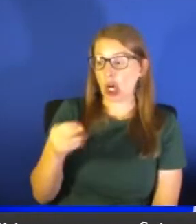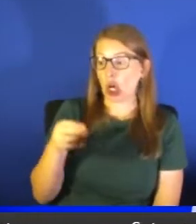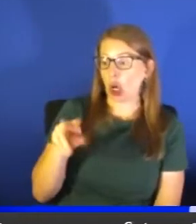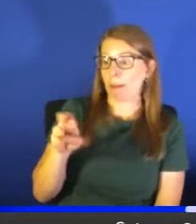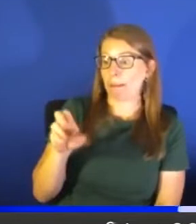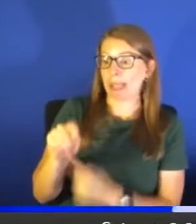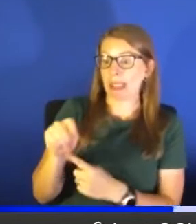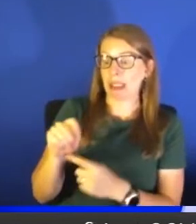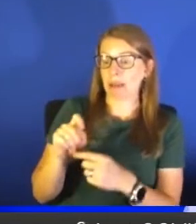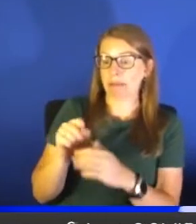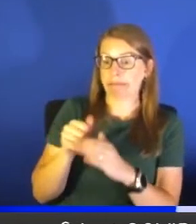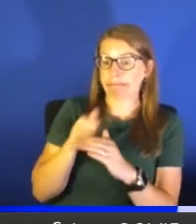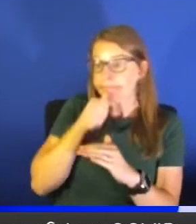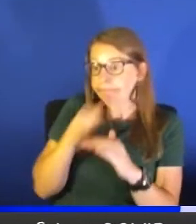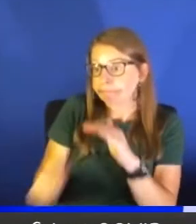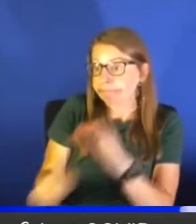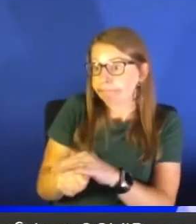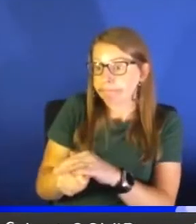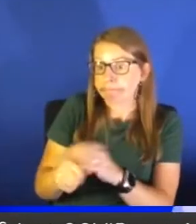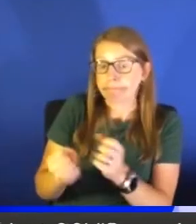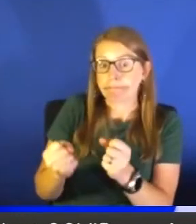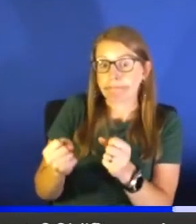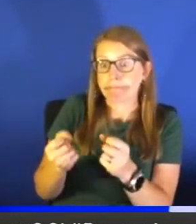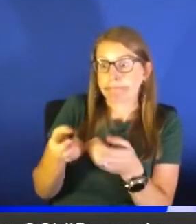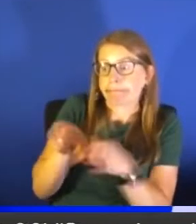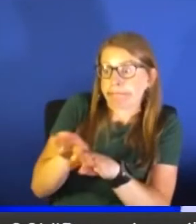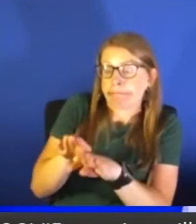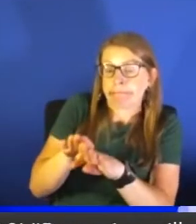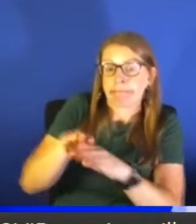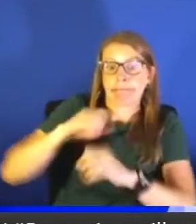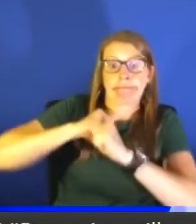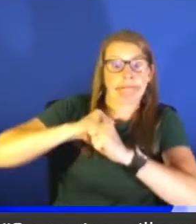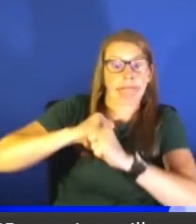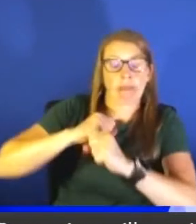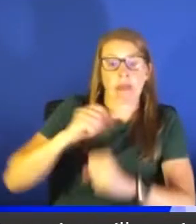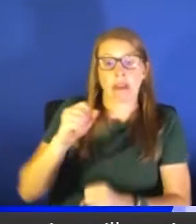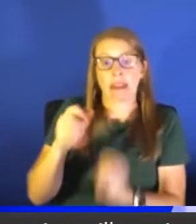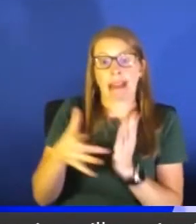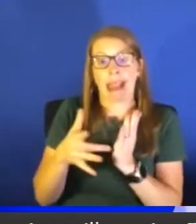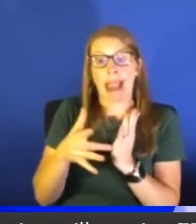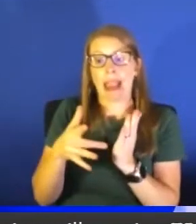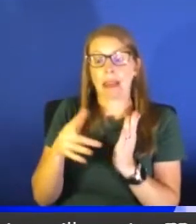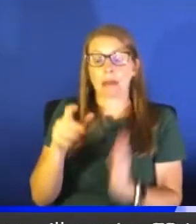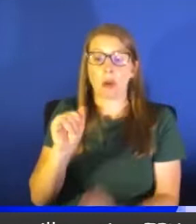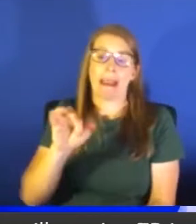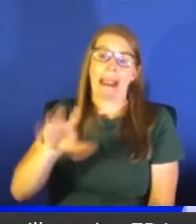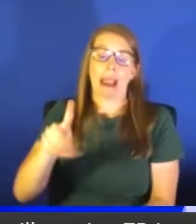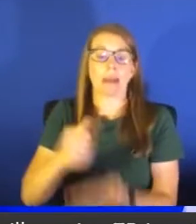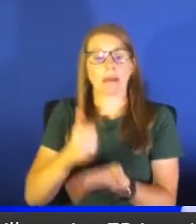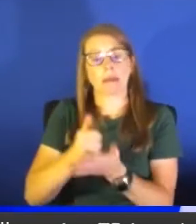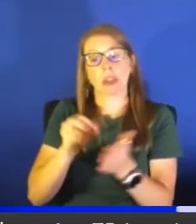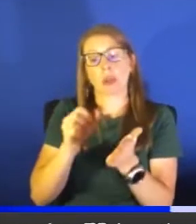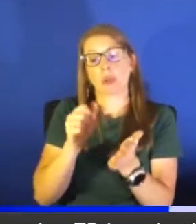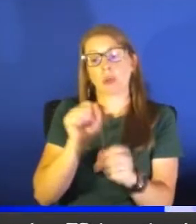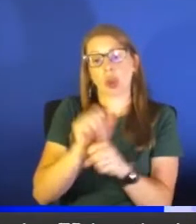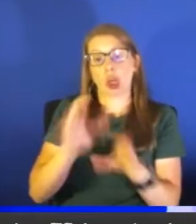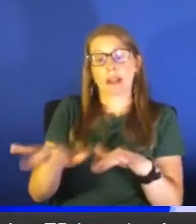shutout society. A lot of the aid workers have left there as well. So this could be very bad. We know the infrastructure in North